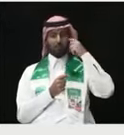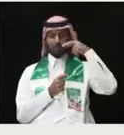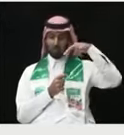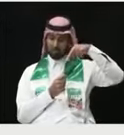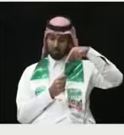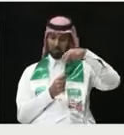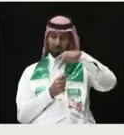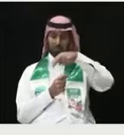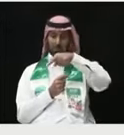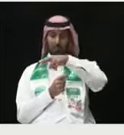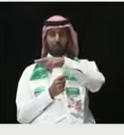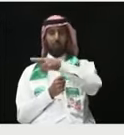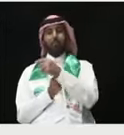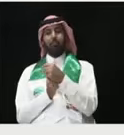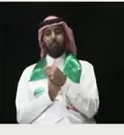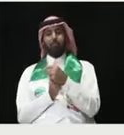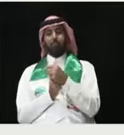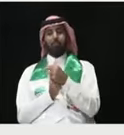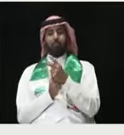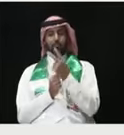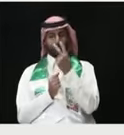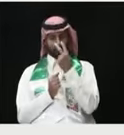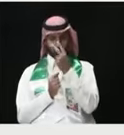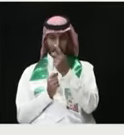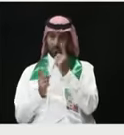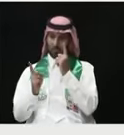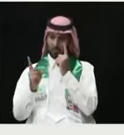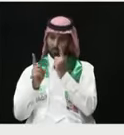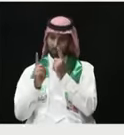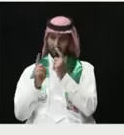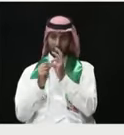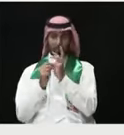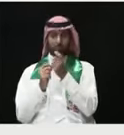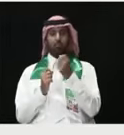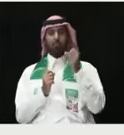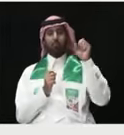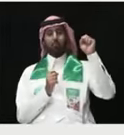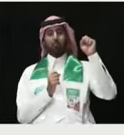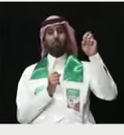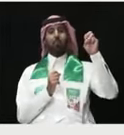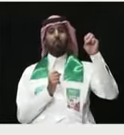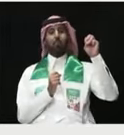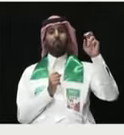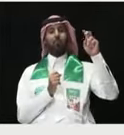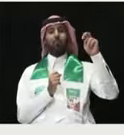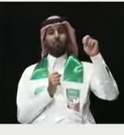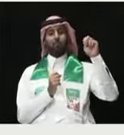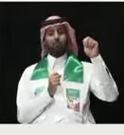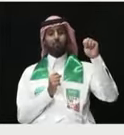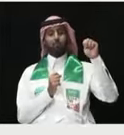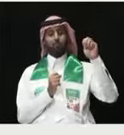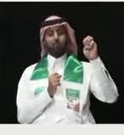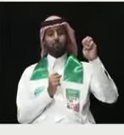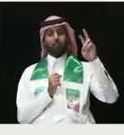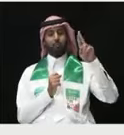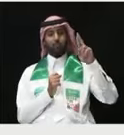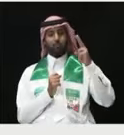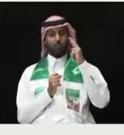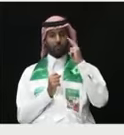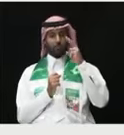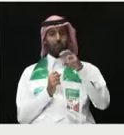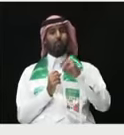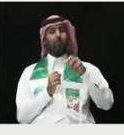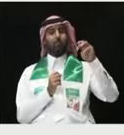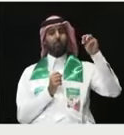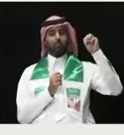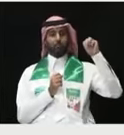of walking, and when he met Samir, the short action, which is met. So